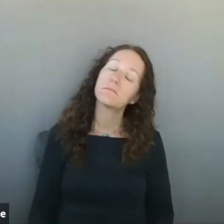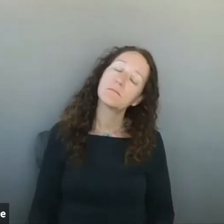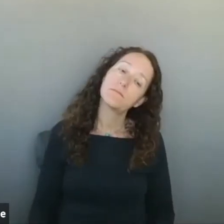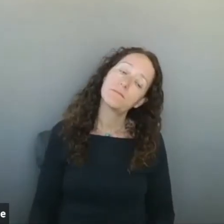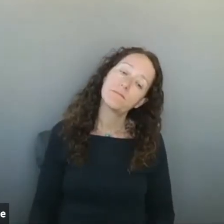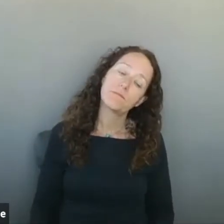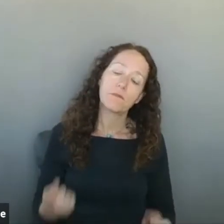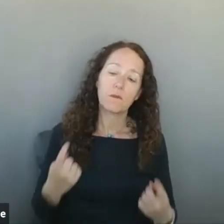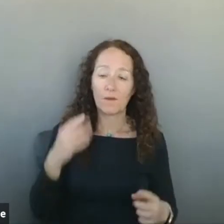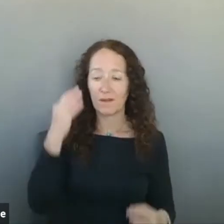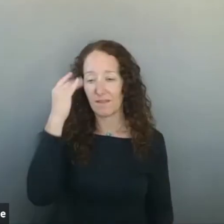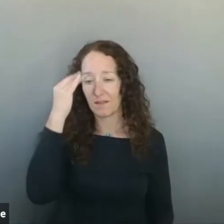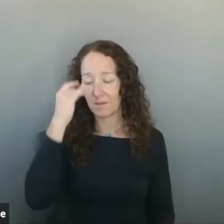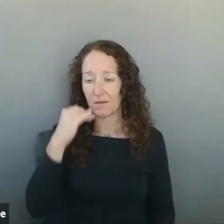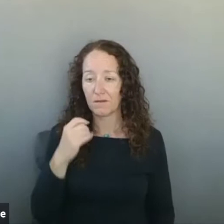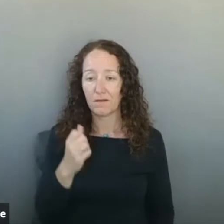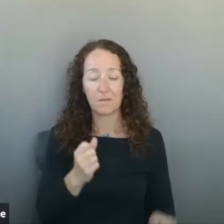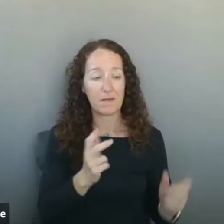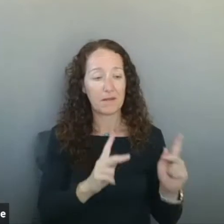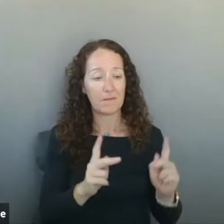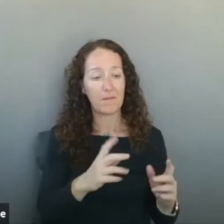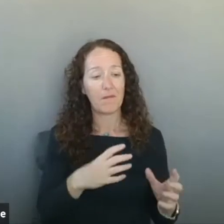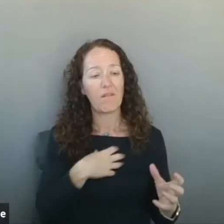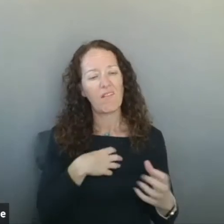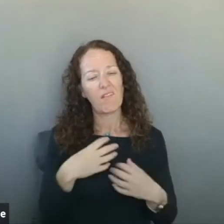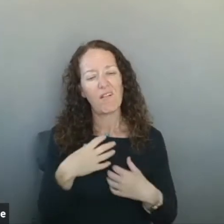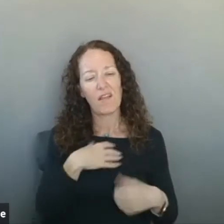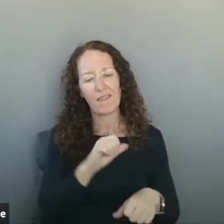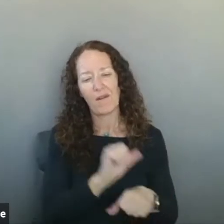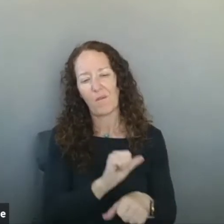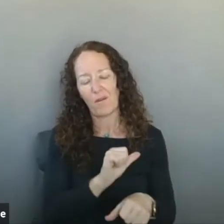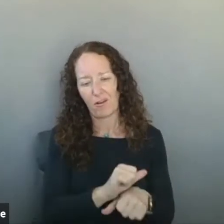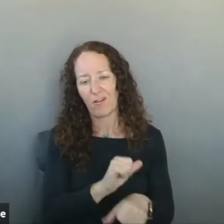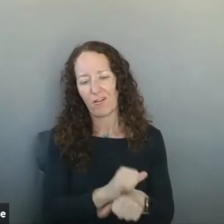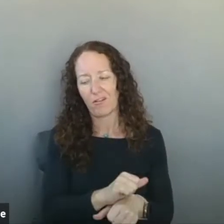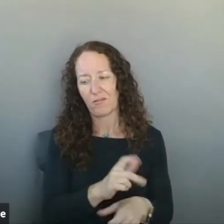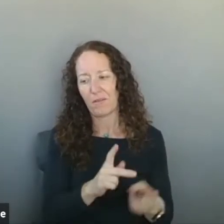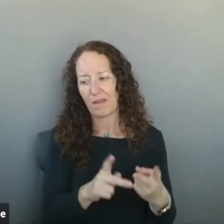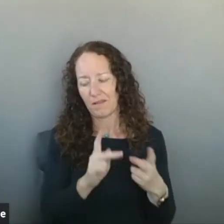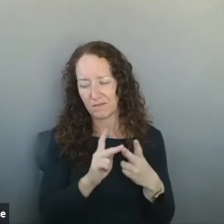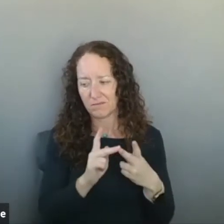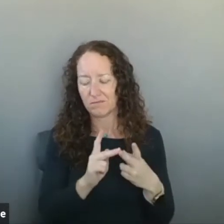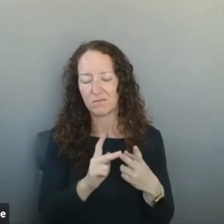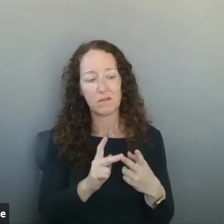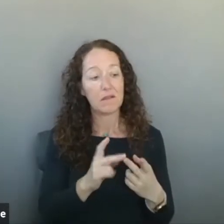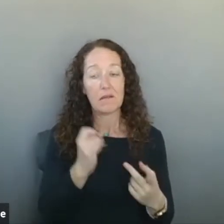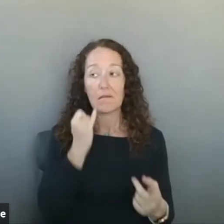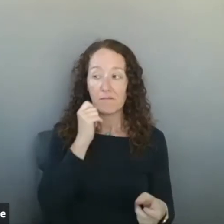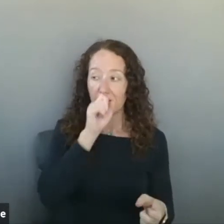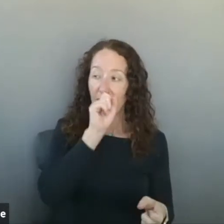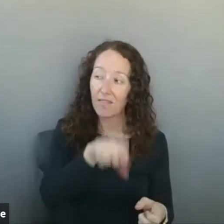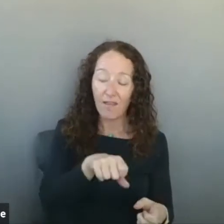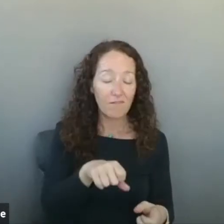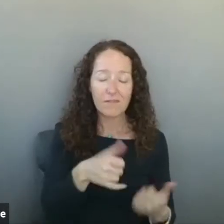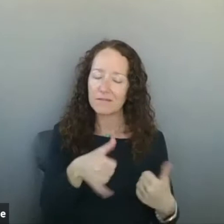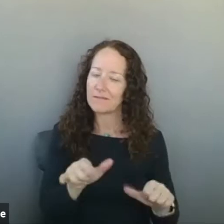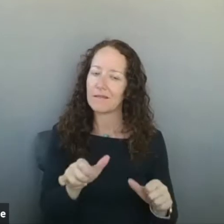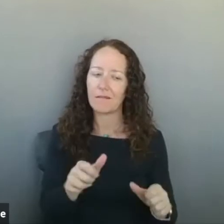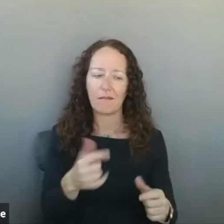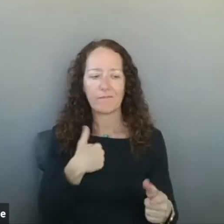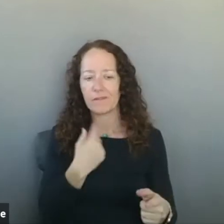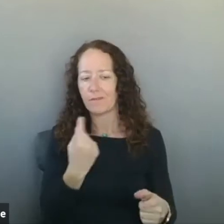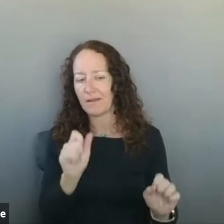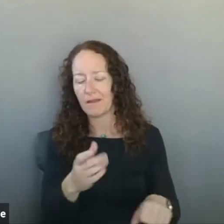most people complain about the places where they work, even if they love it. There's something that can be improved. So like most